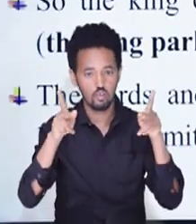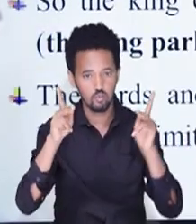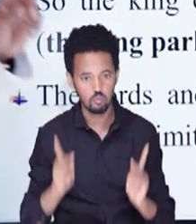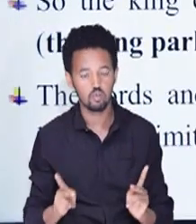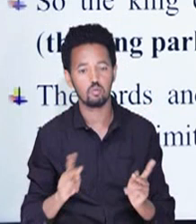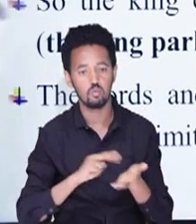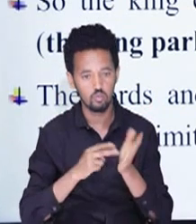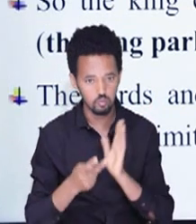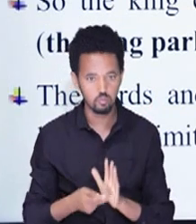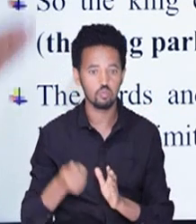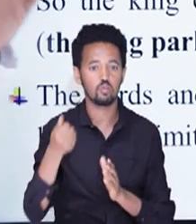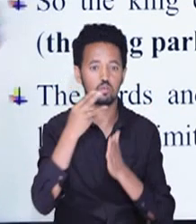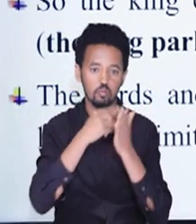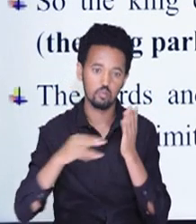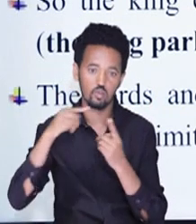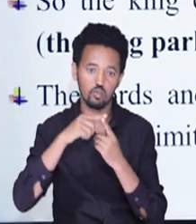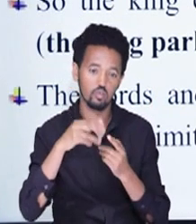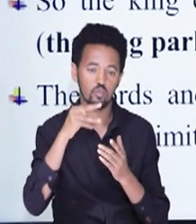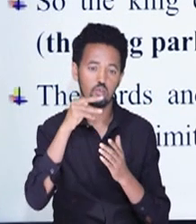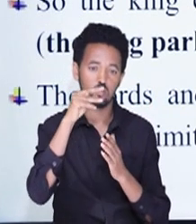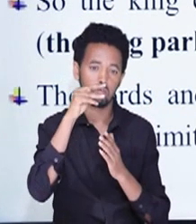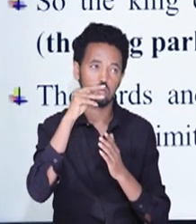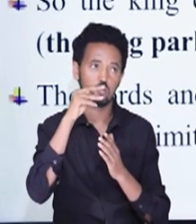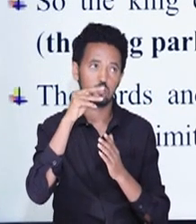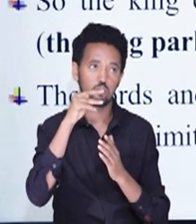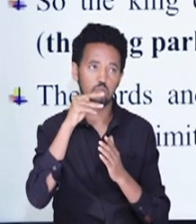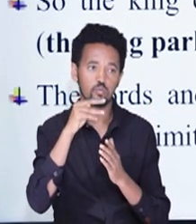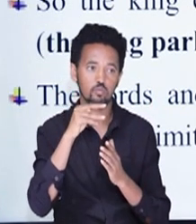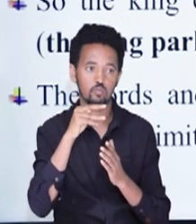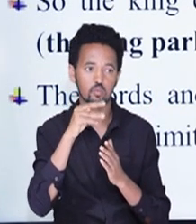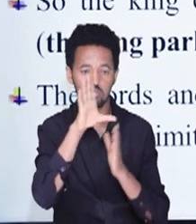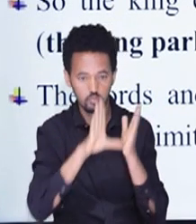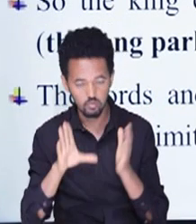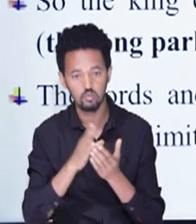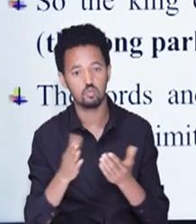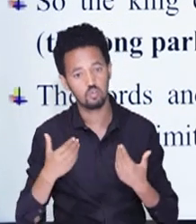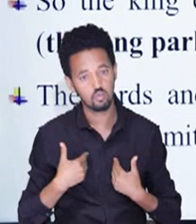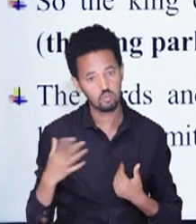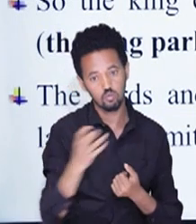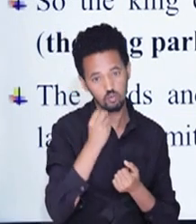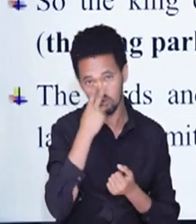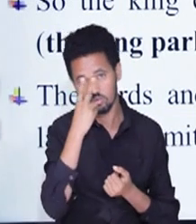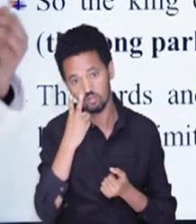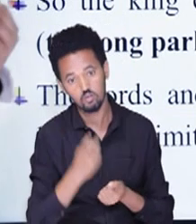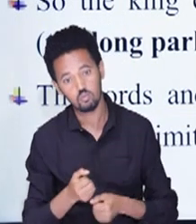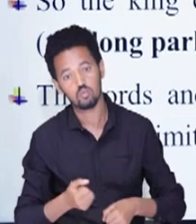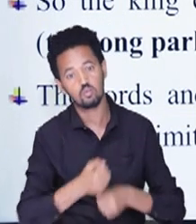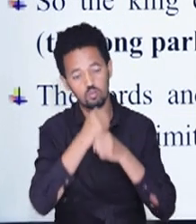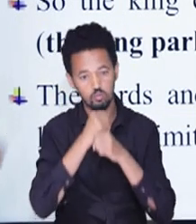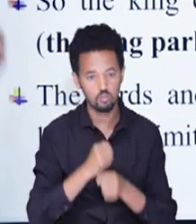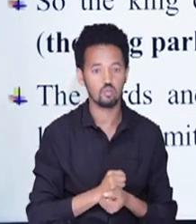parliament means April up to May. Then Charles wanted to defeat the Scots, but Charles was unable to suppress the rebellion